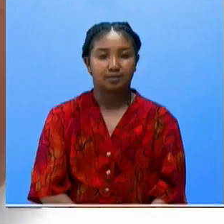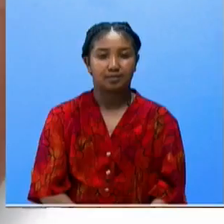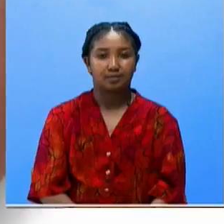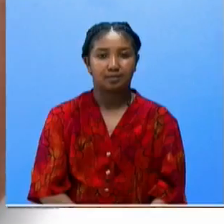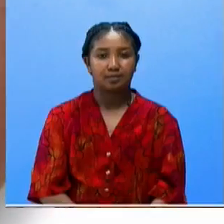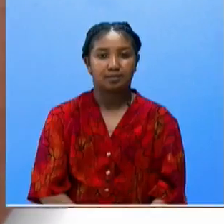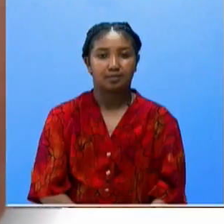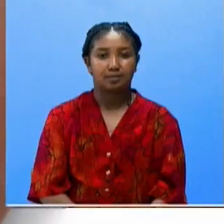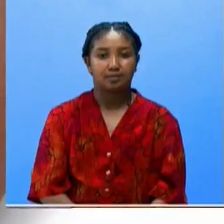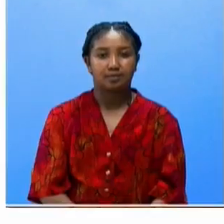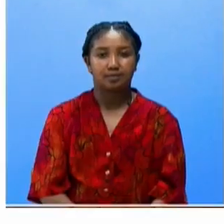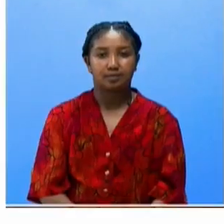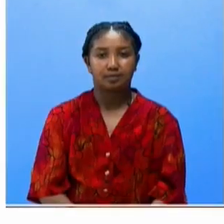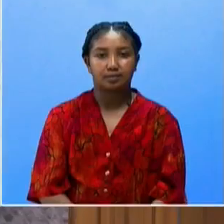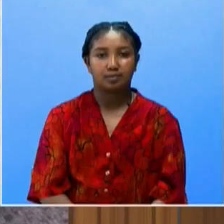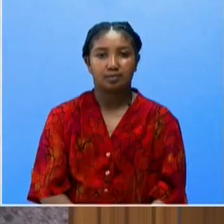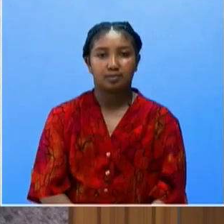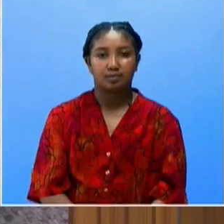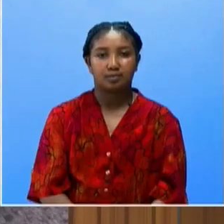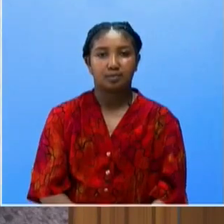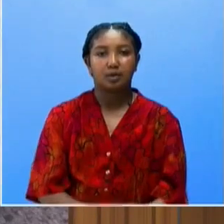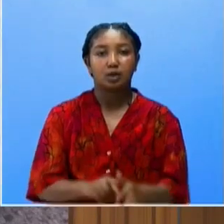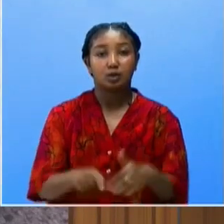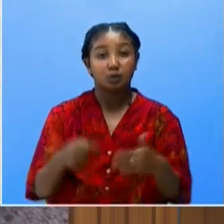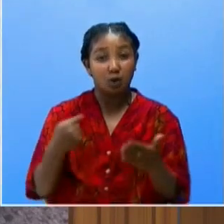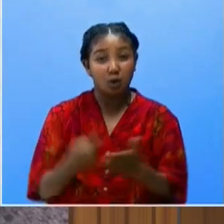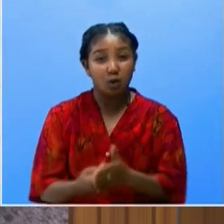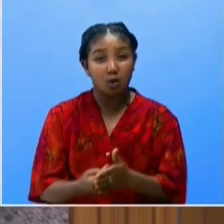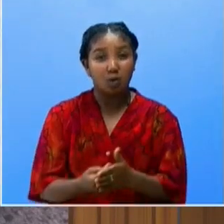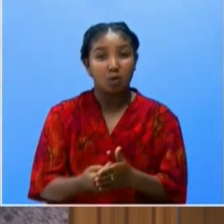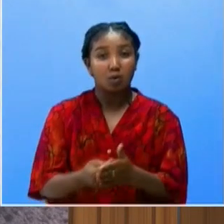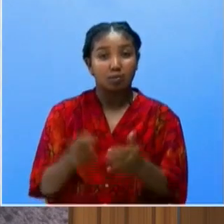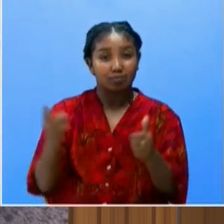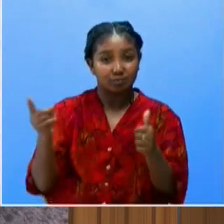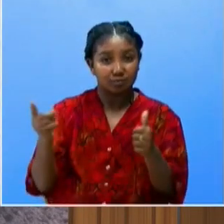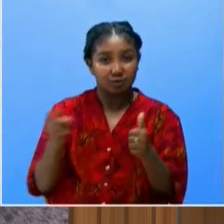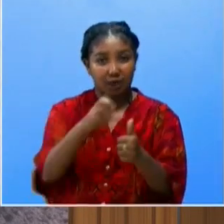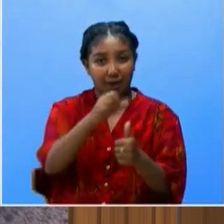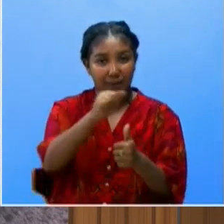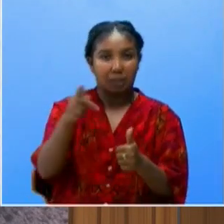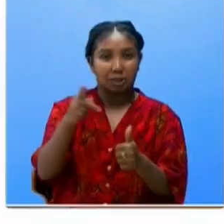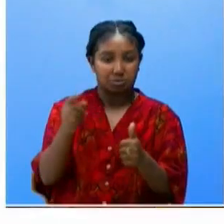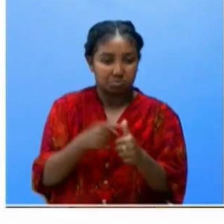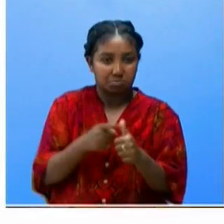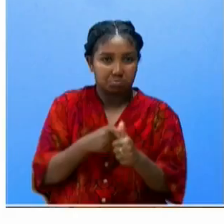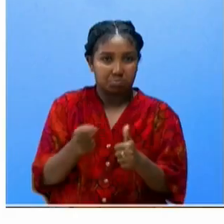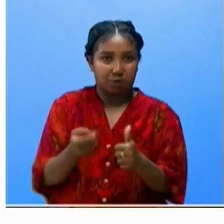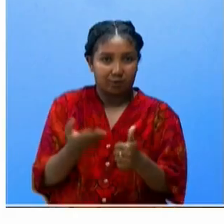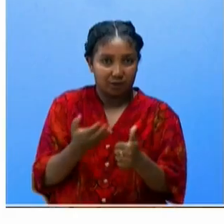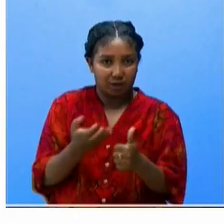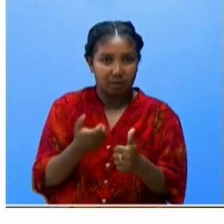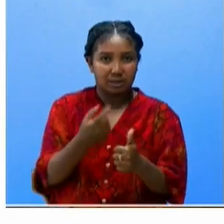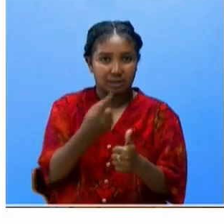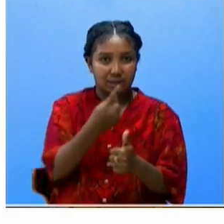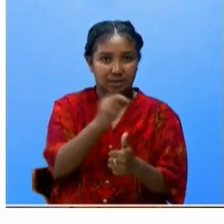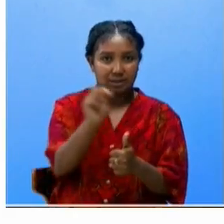Indirect object. So when you want to start from the application, we can say